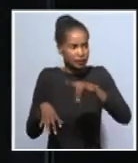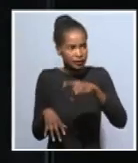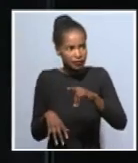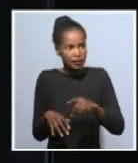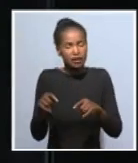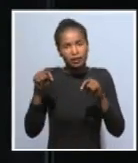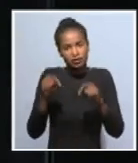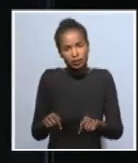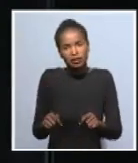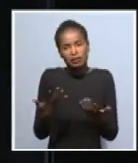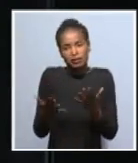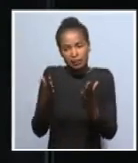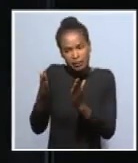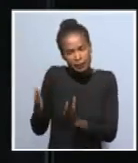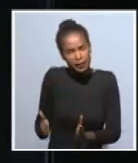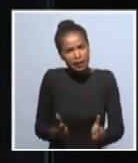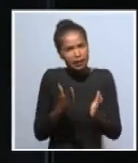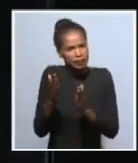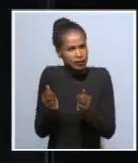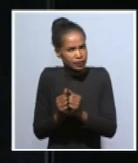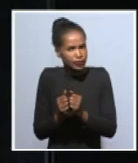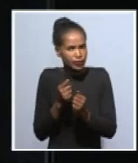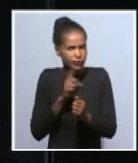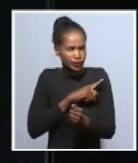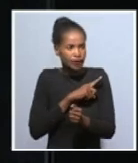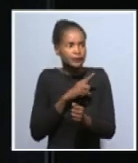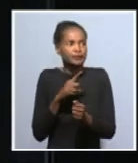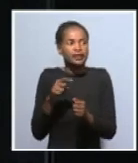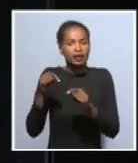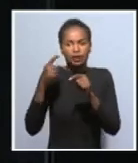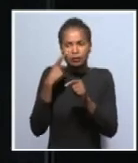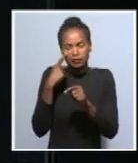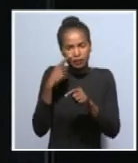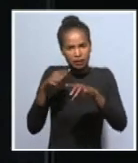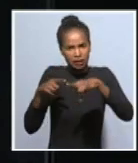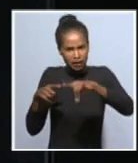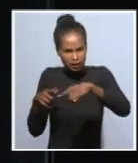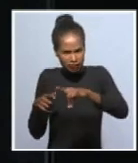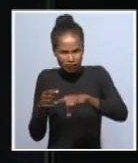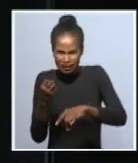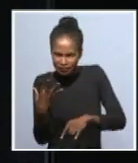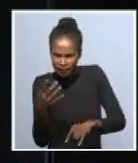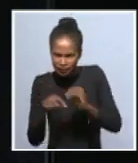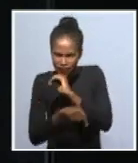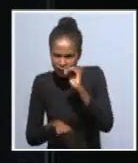need to devise some mechanism in order to bring the stock that is there into